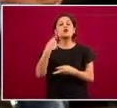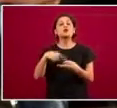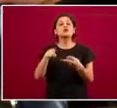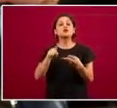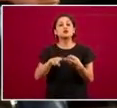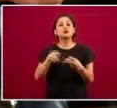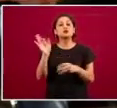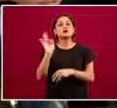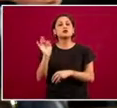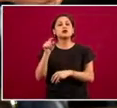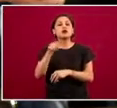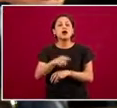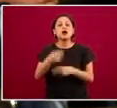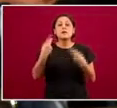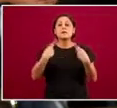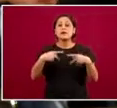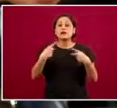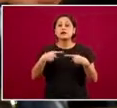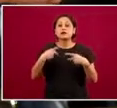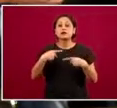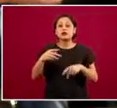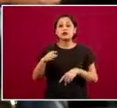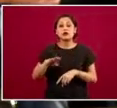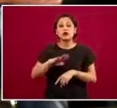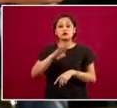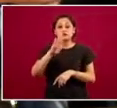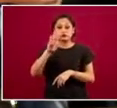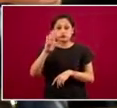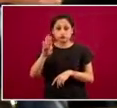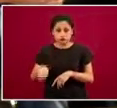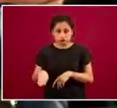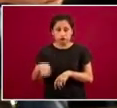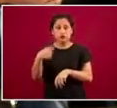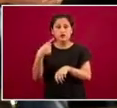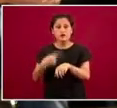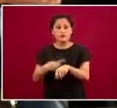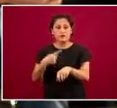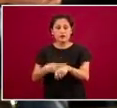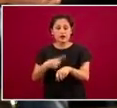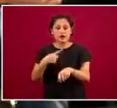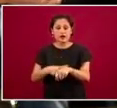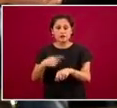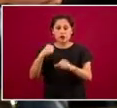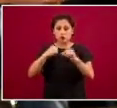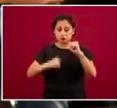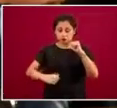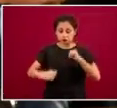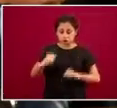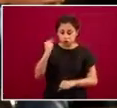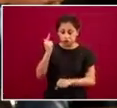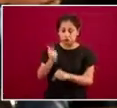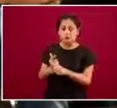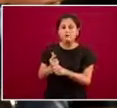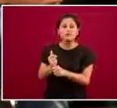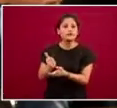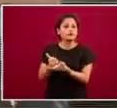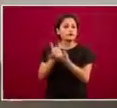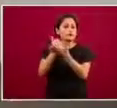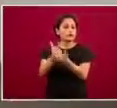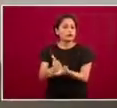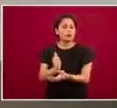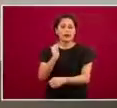What are the plans in order regarding the relatives of those deceased patients